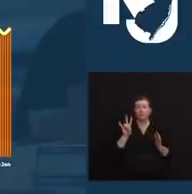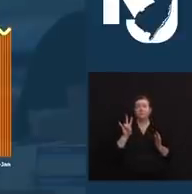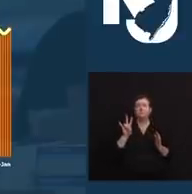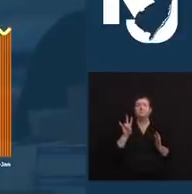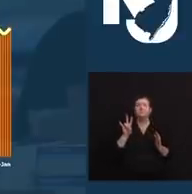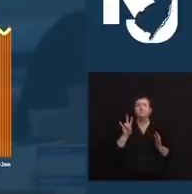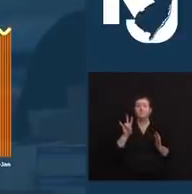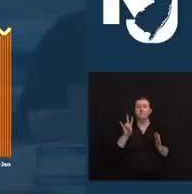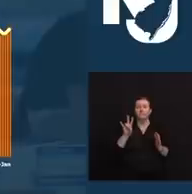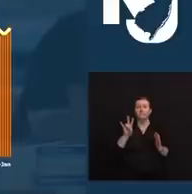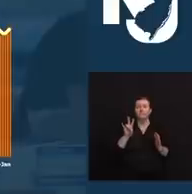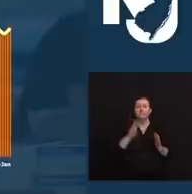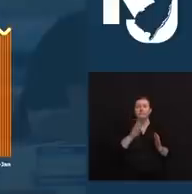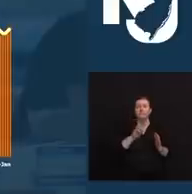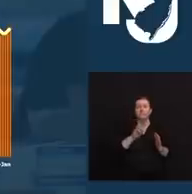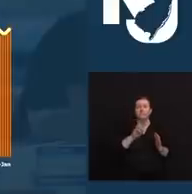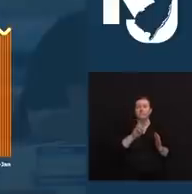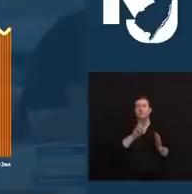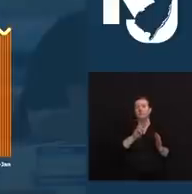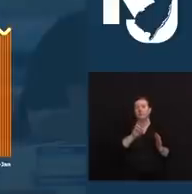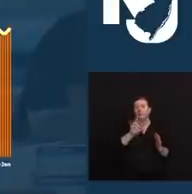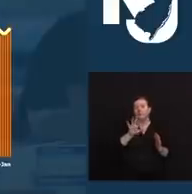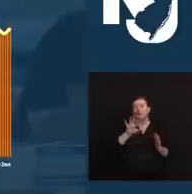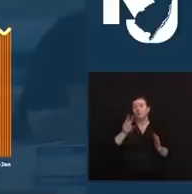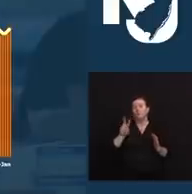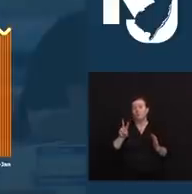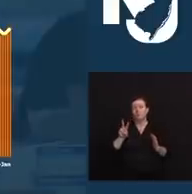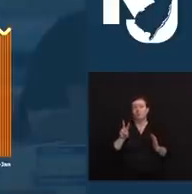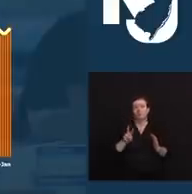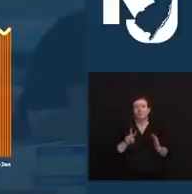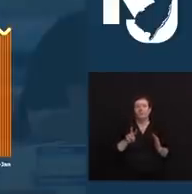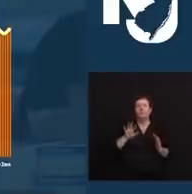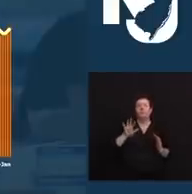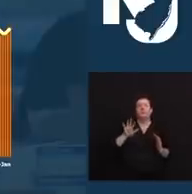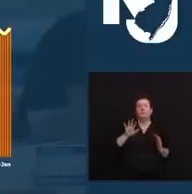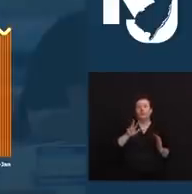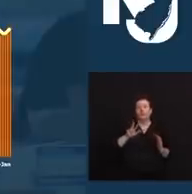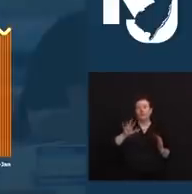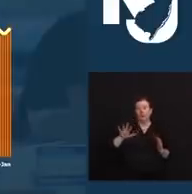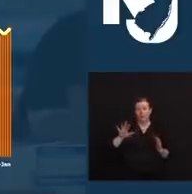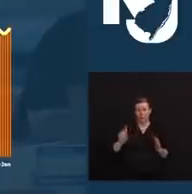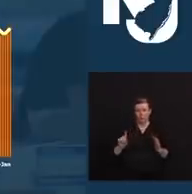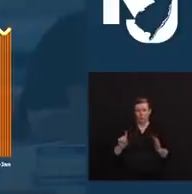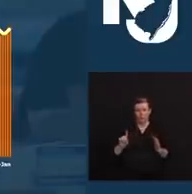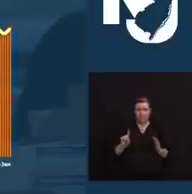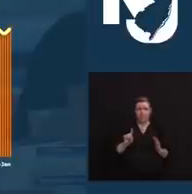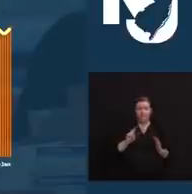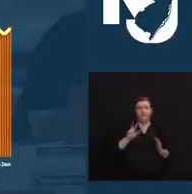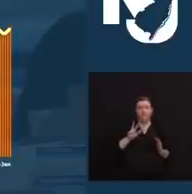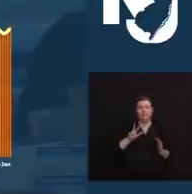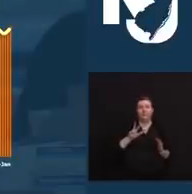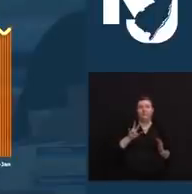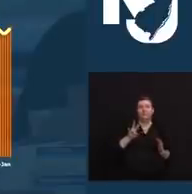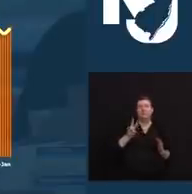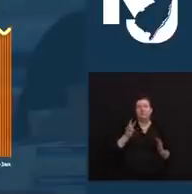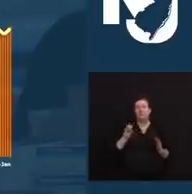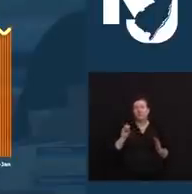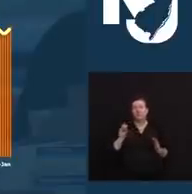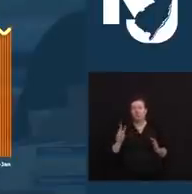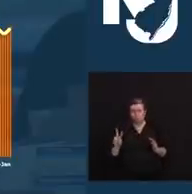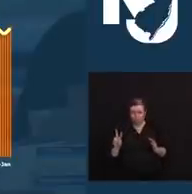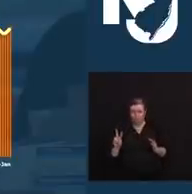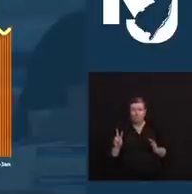3625, 3497, 3521, 3633, 3702, and then today,